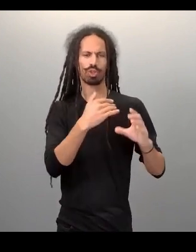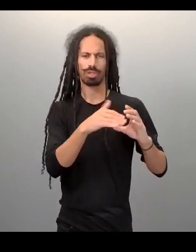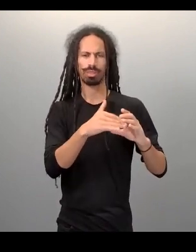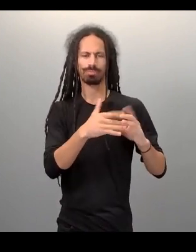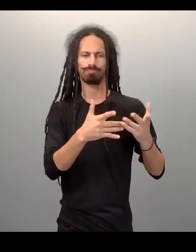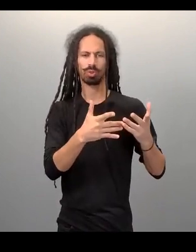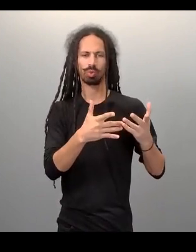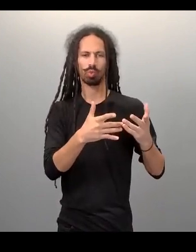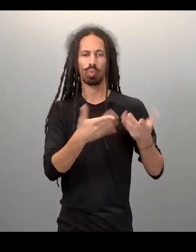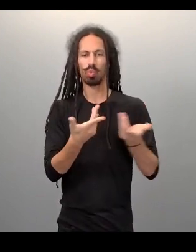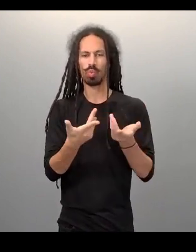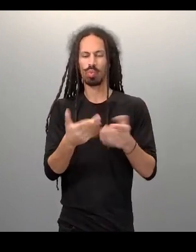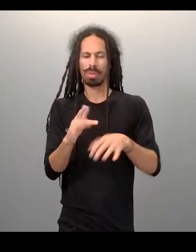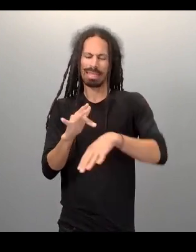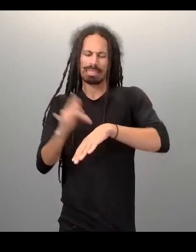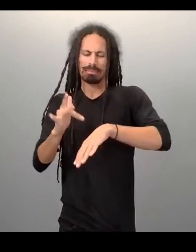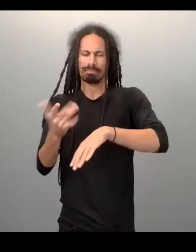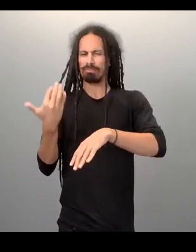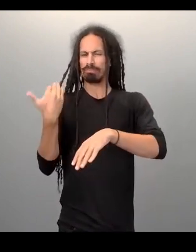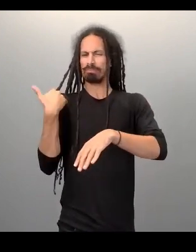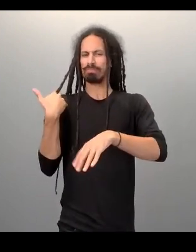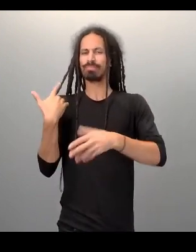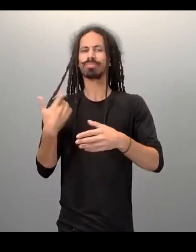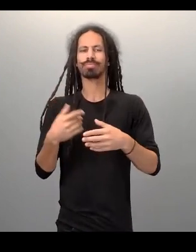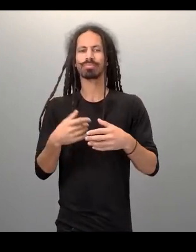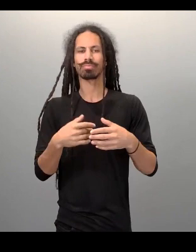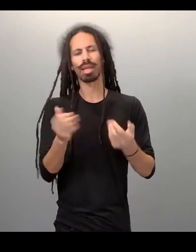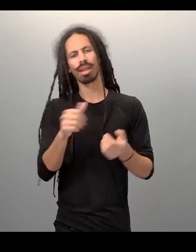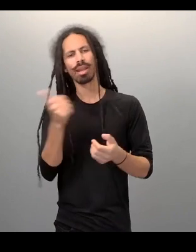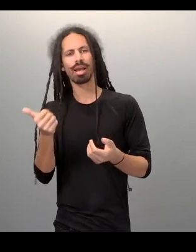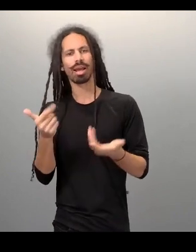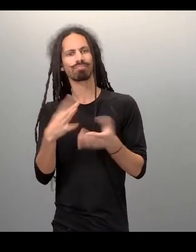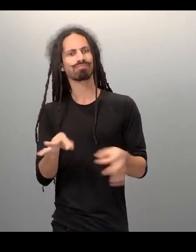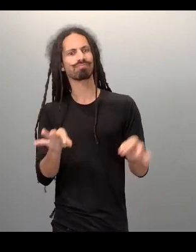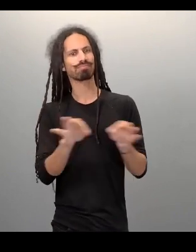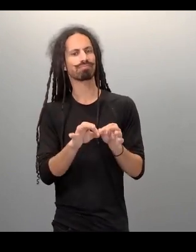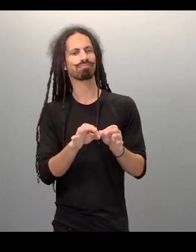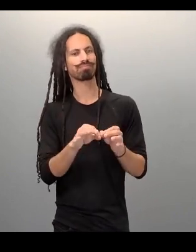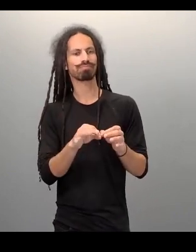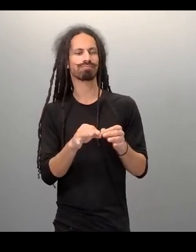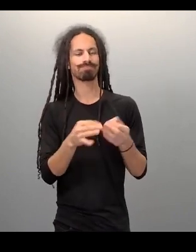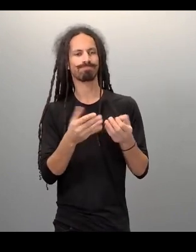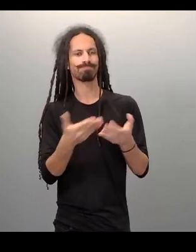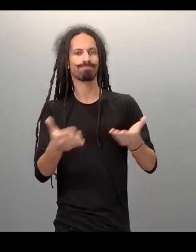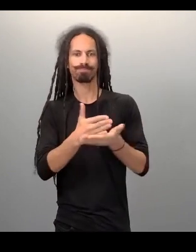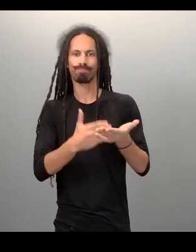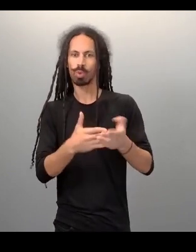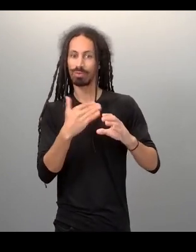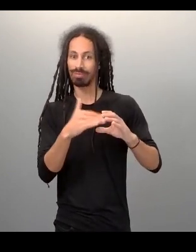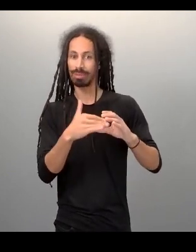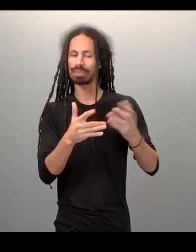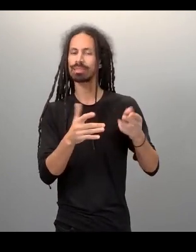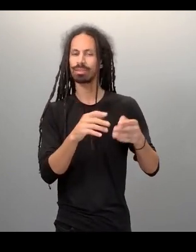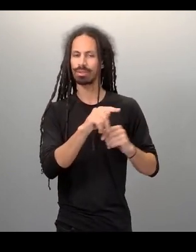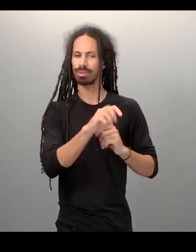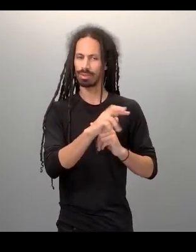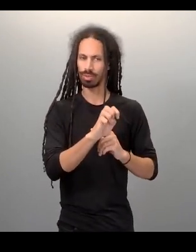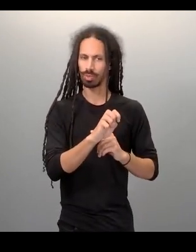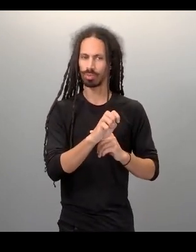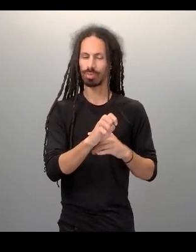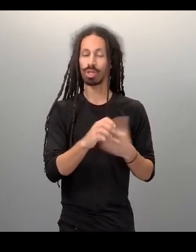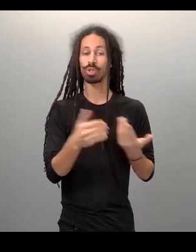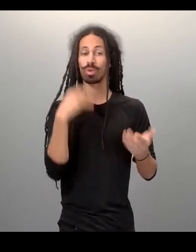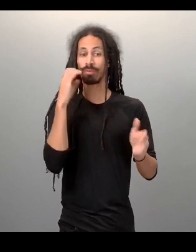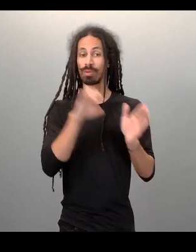a defined structure. Then the other critical aspect is tone. So here we have this image,